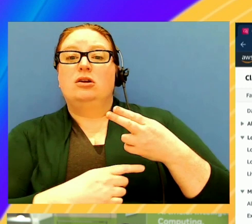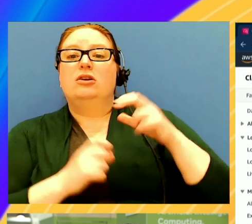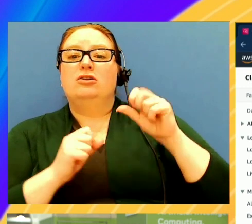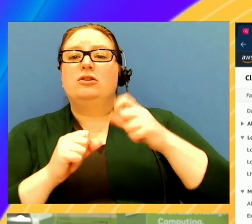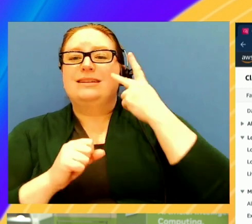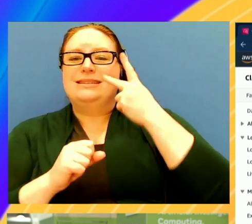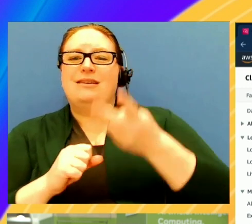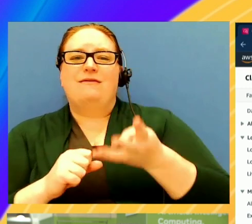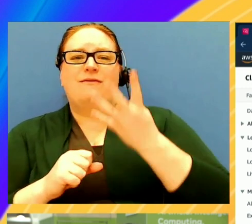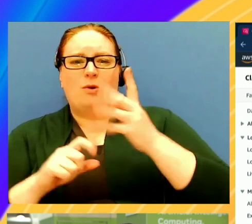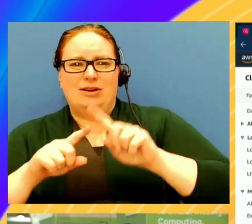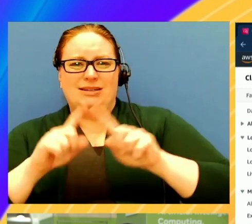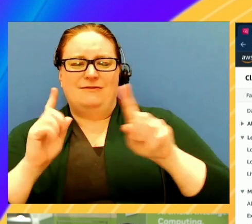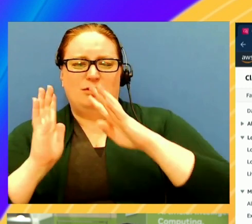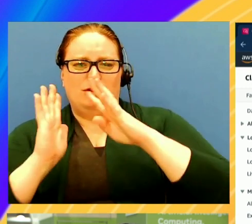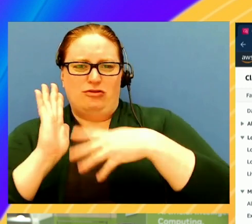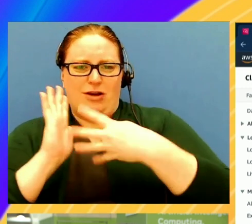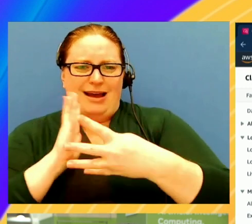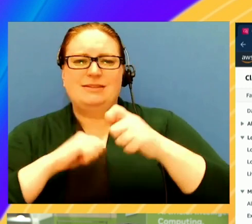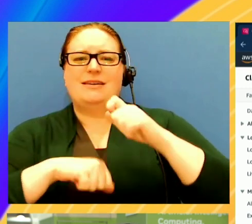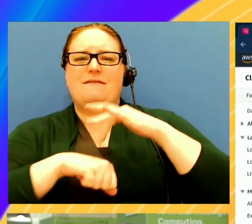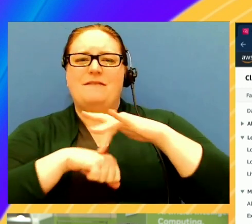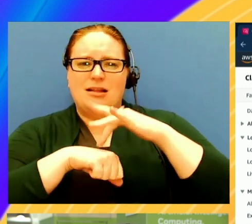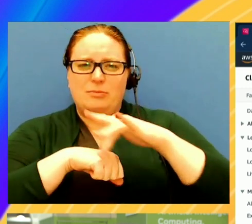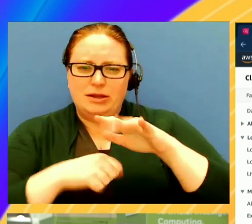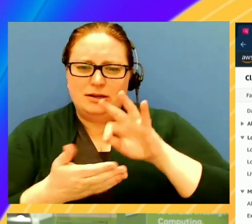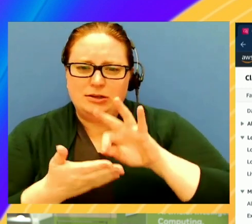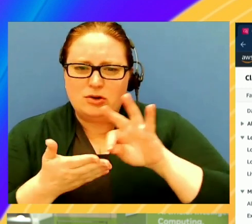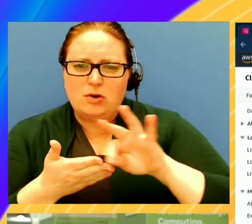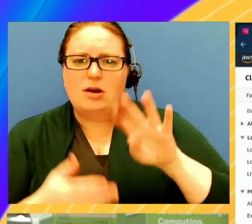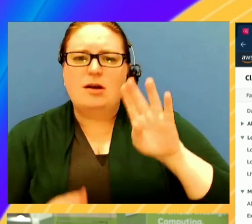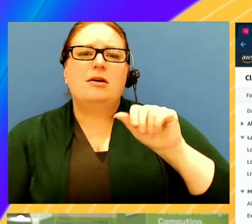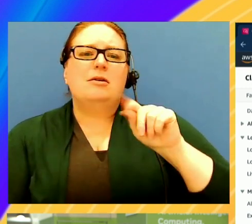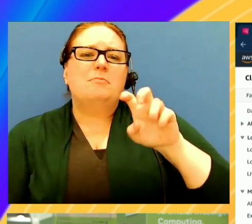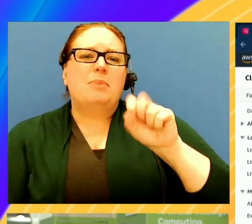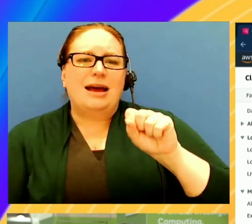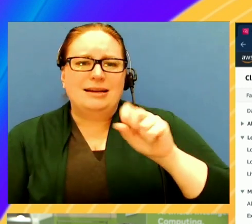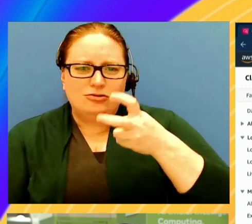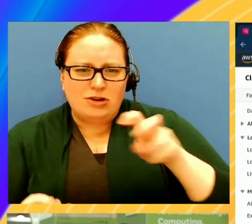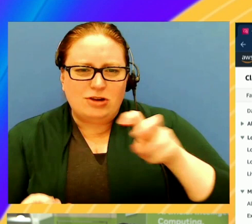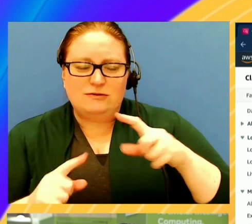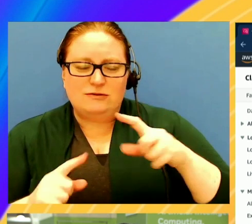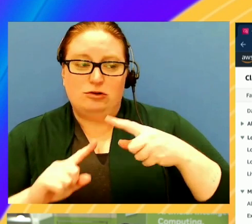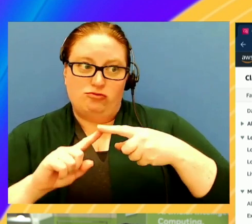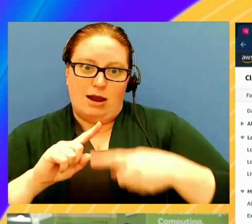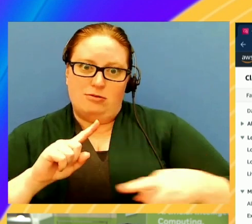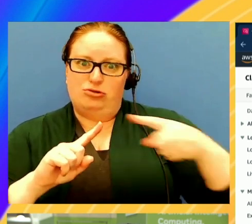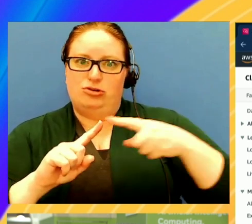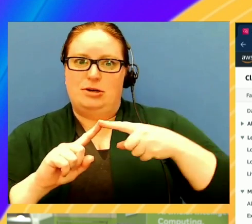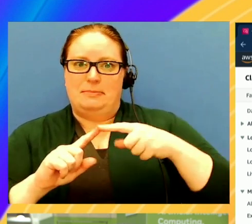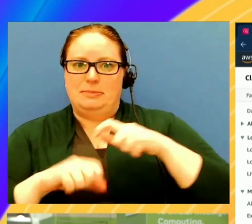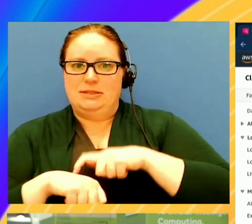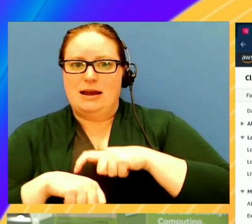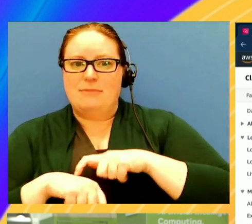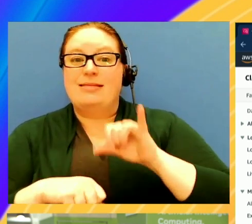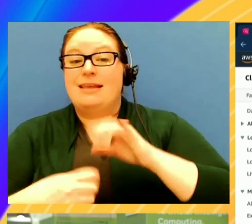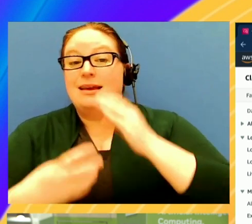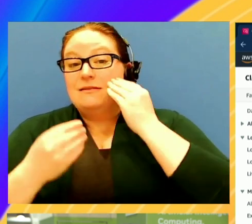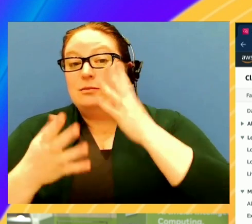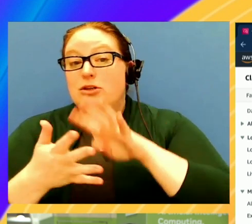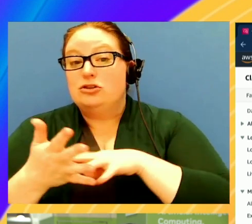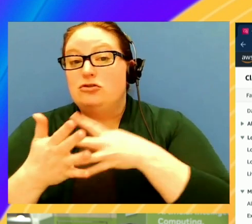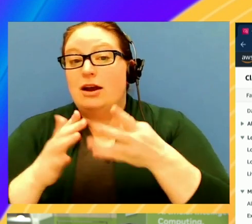here: performance score, availability score, bytes transferred, and the round trip time. This information is graphed from